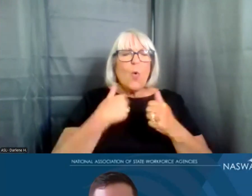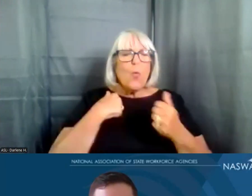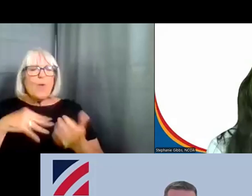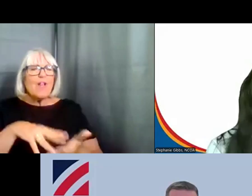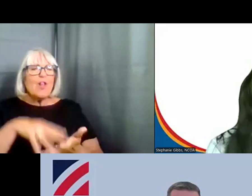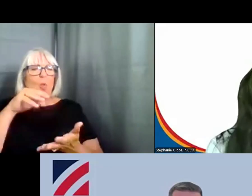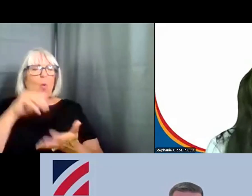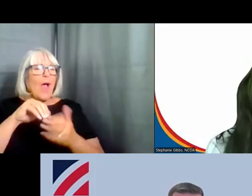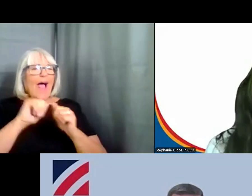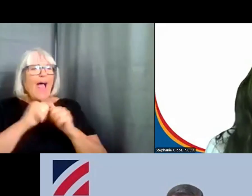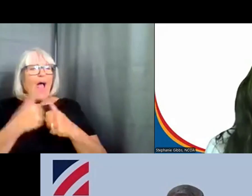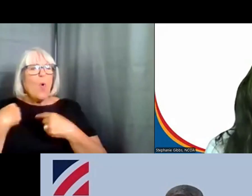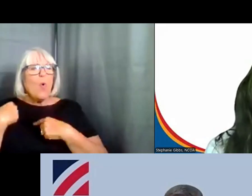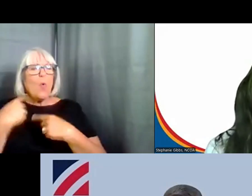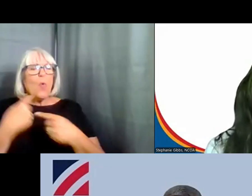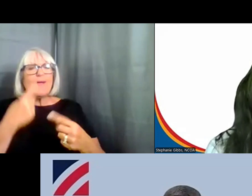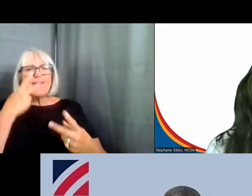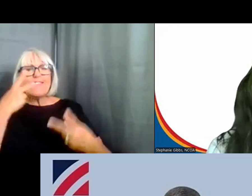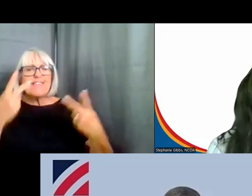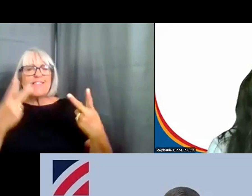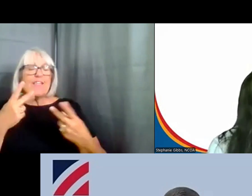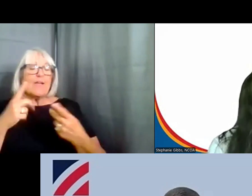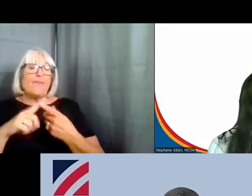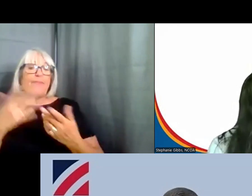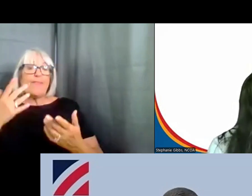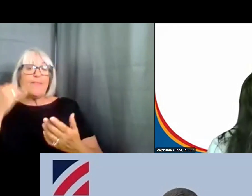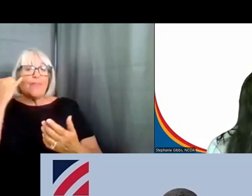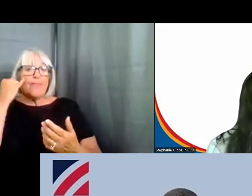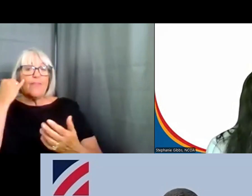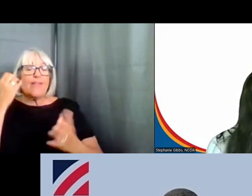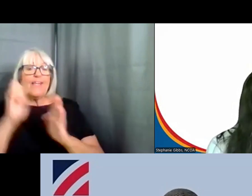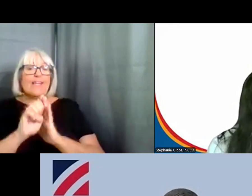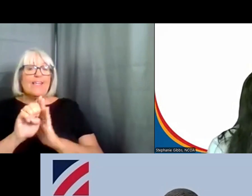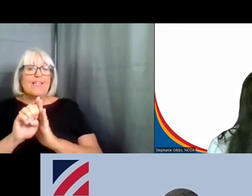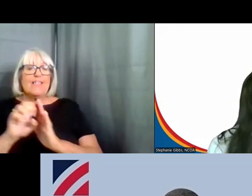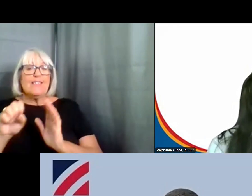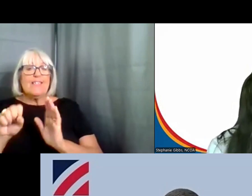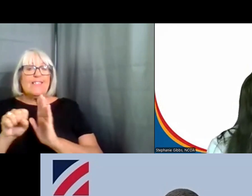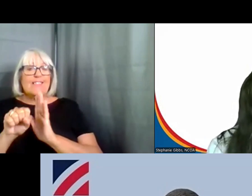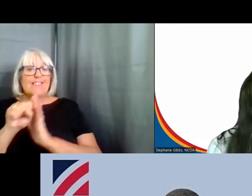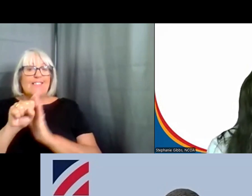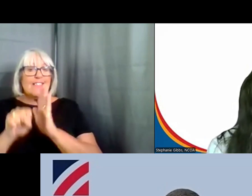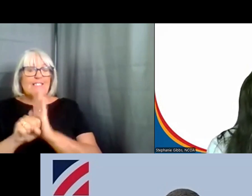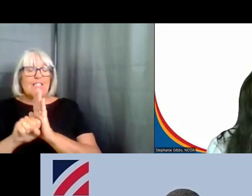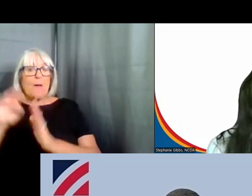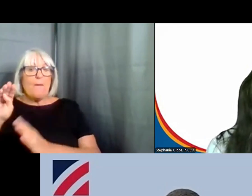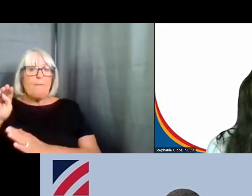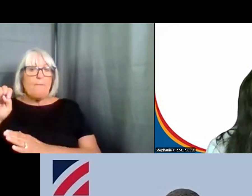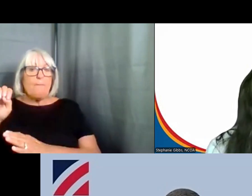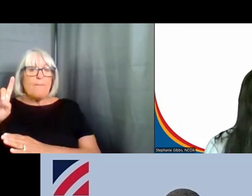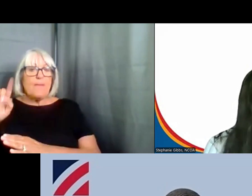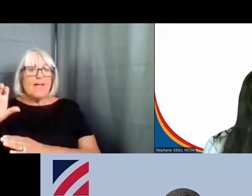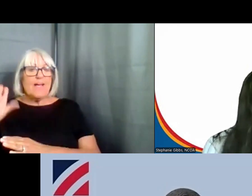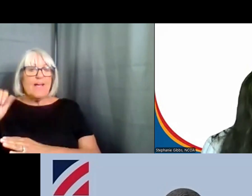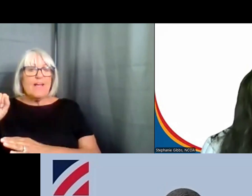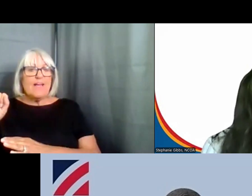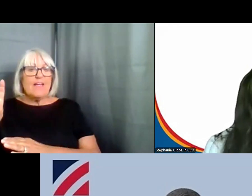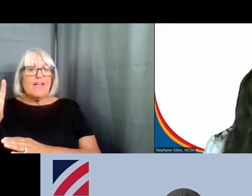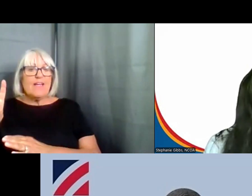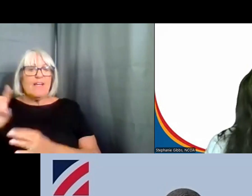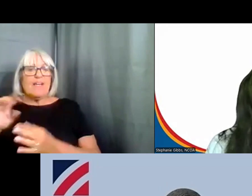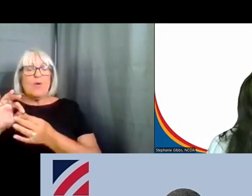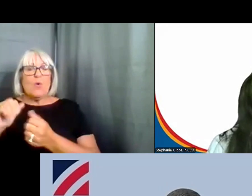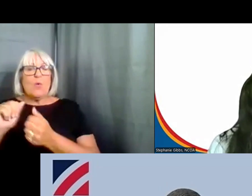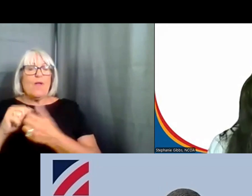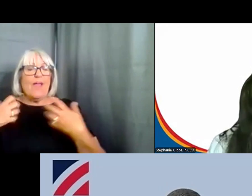we've seen state Medicaid, for example, or other stakeholders in the healthcare and aging and disability spaces successfully